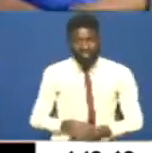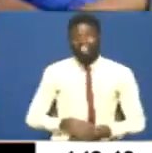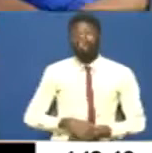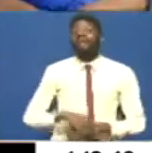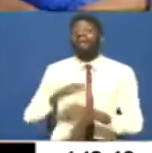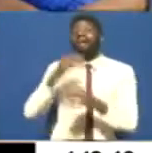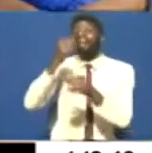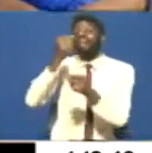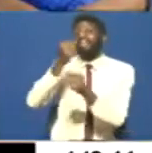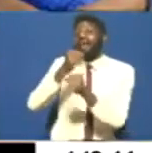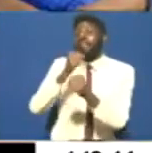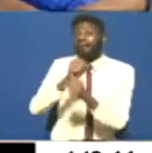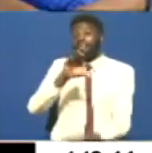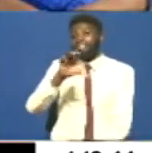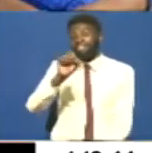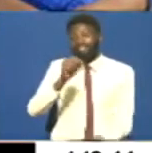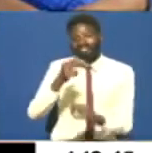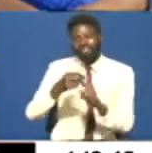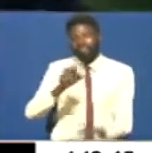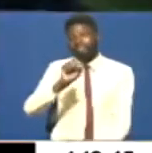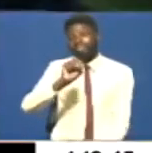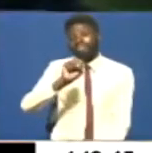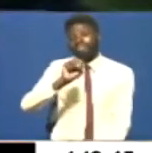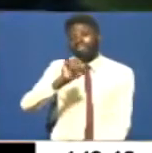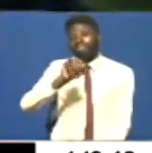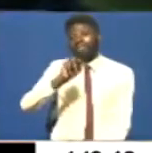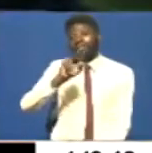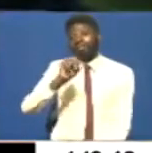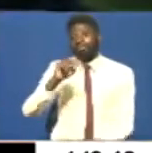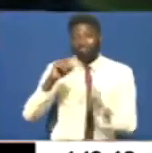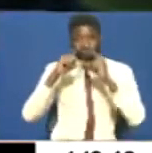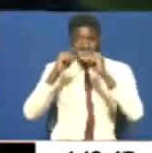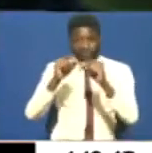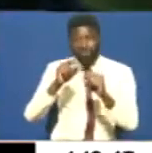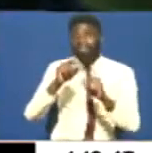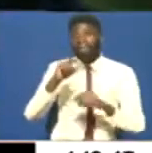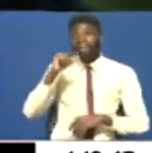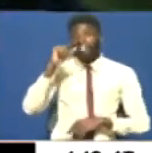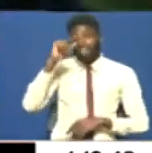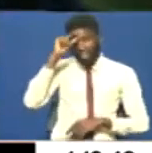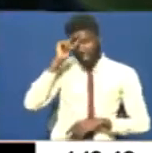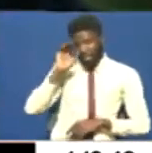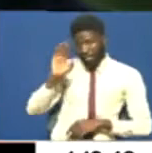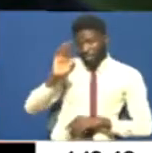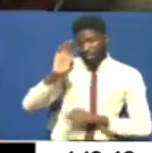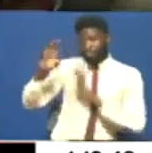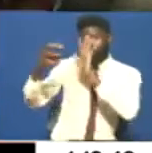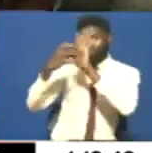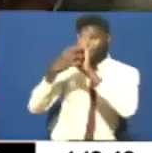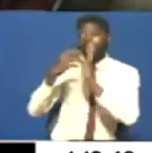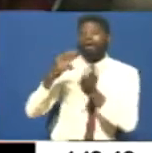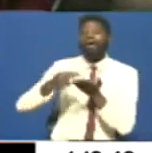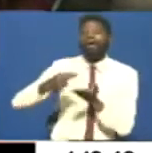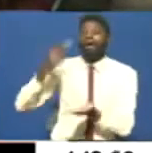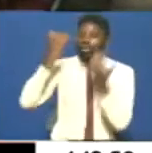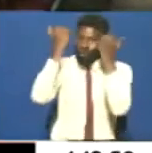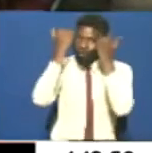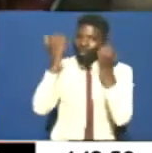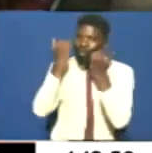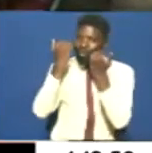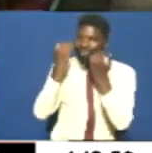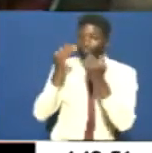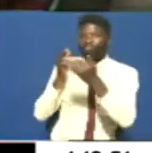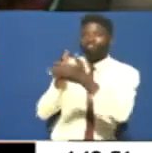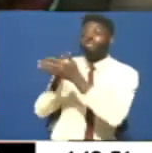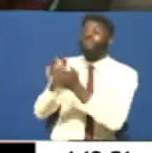the gazettement of the council has been challenged in the High Court, paralysing the process of setting the minimum wage by the